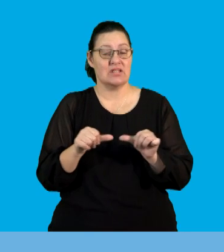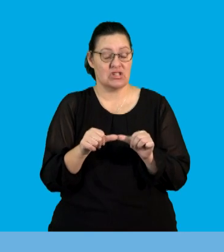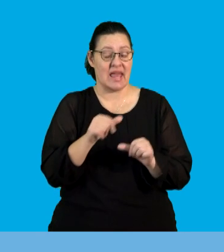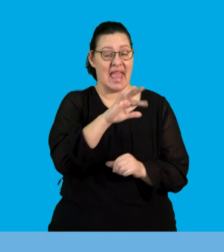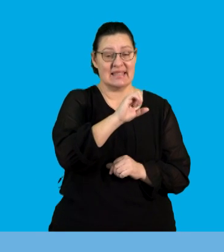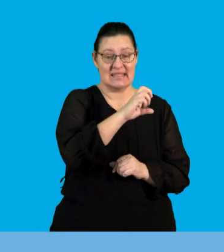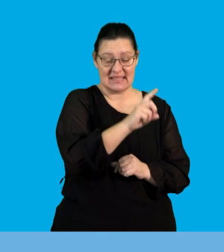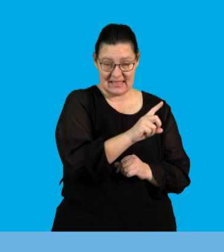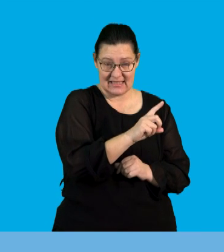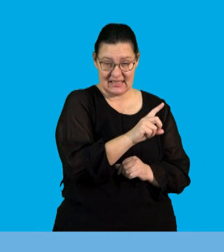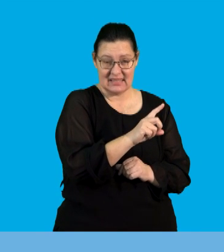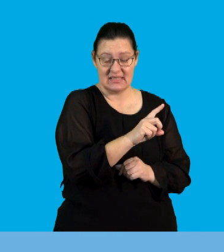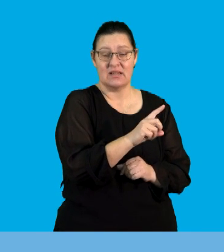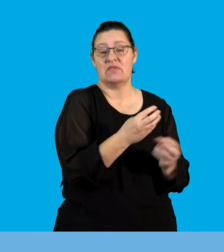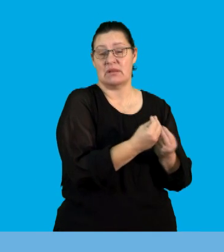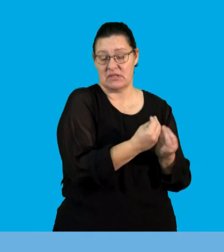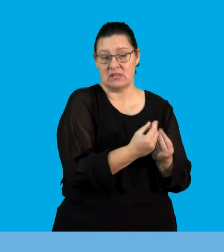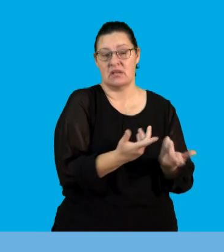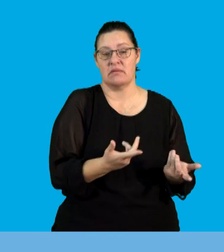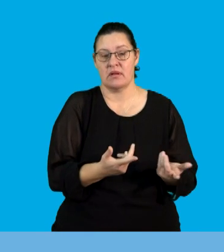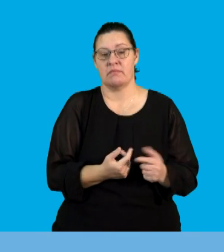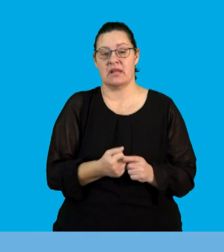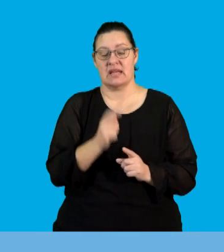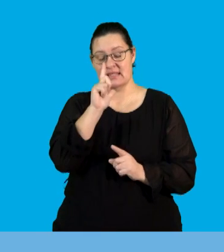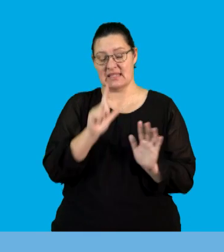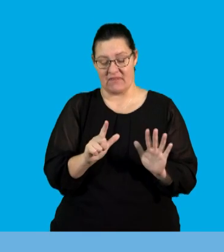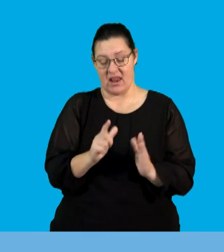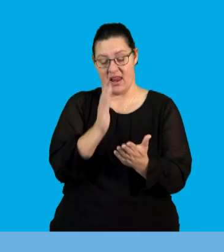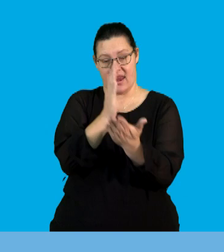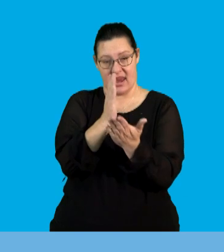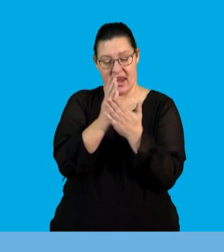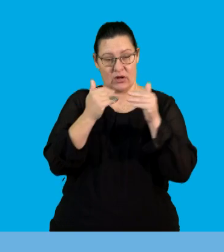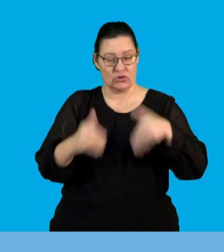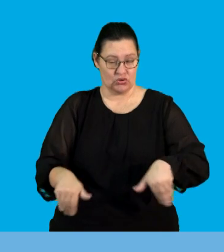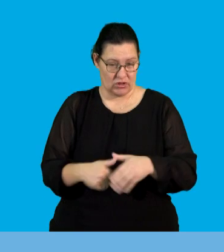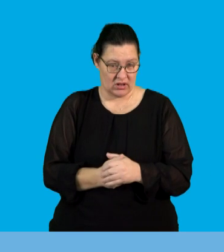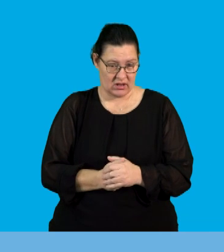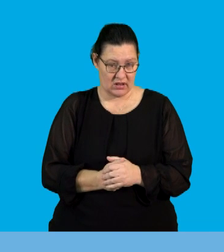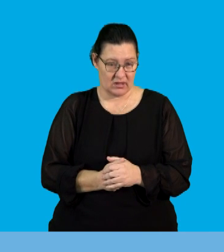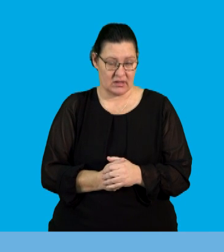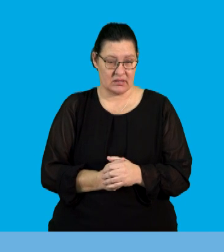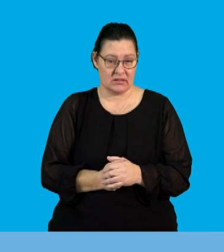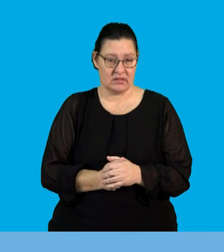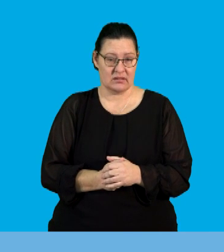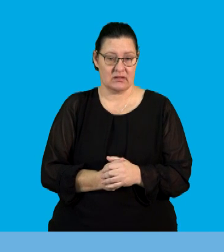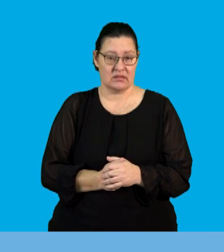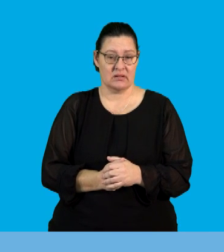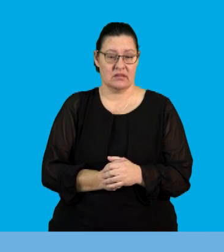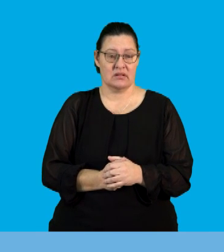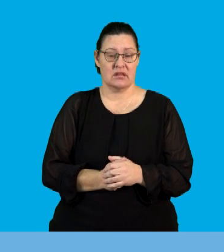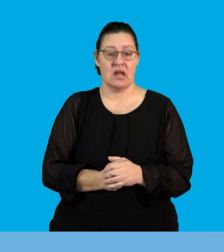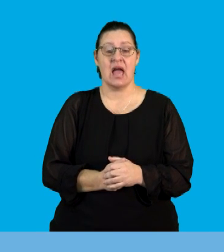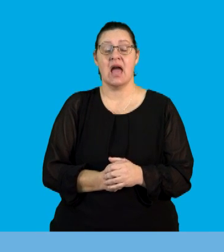the acidity or the basicity of the substance, whereby at 7, if the substance has a pH of 7, it's